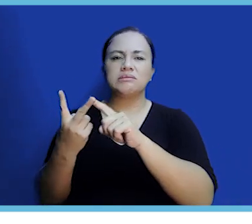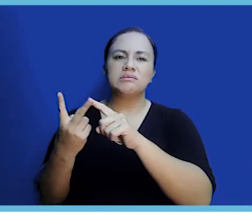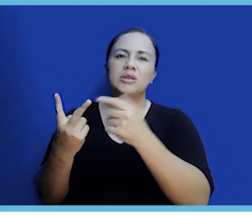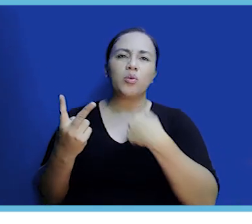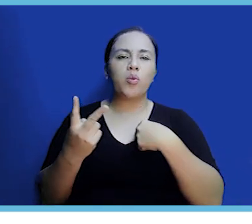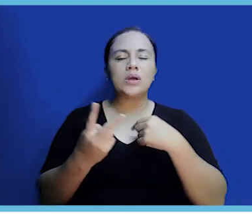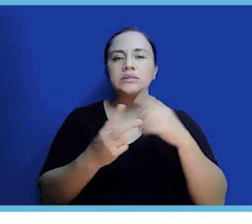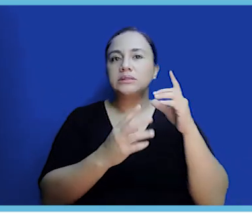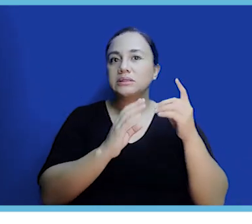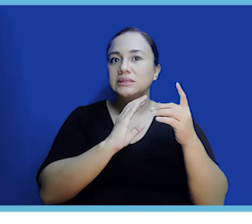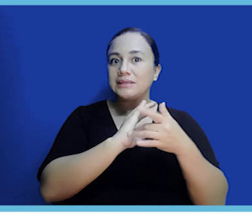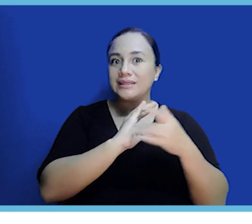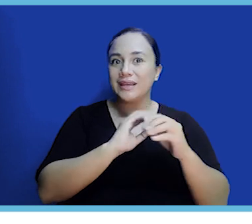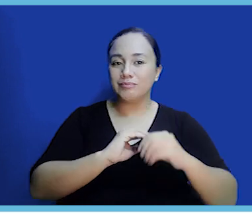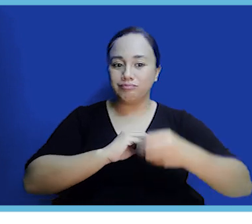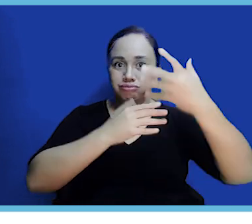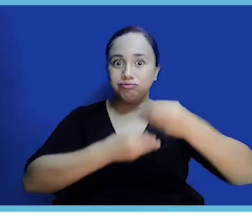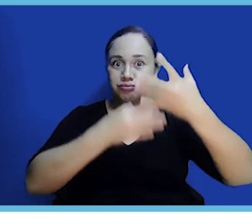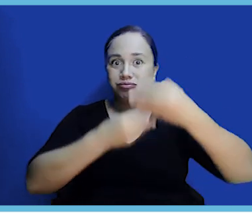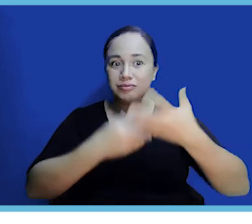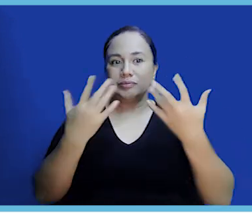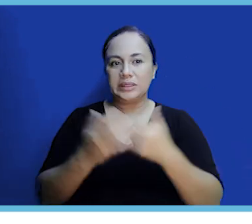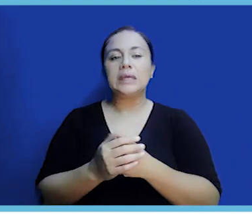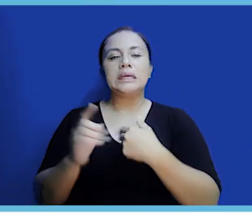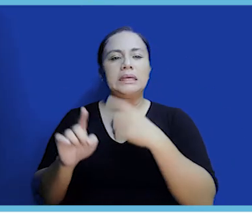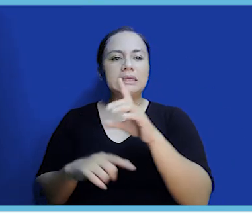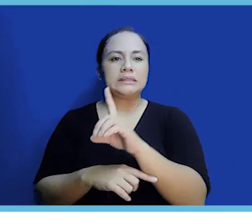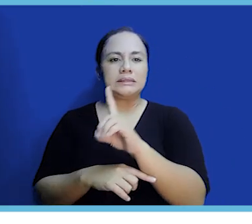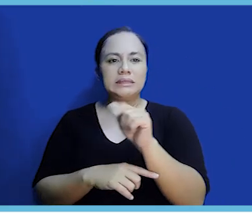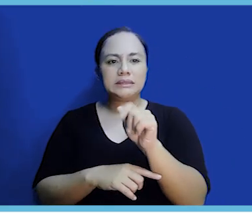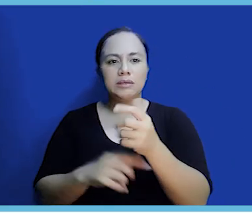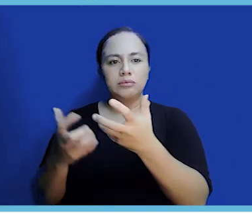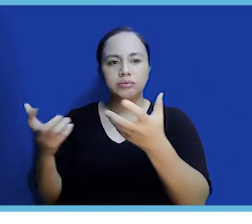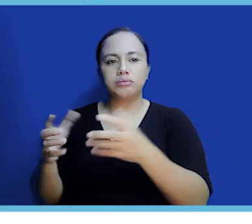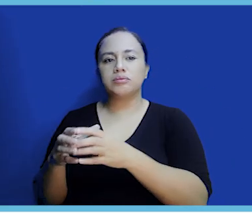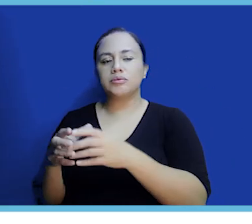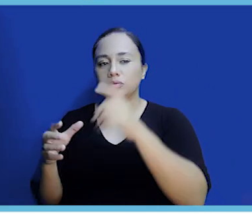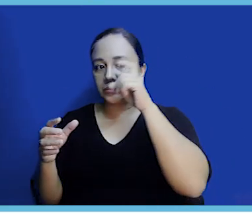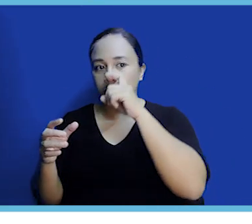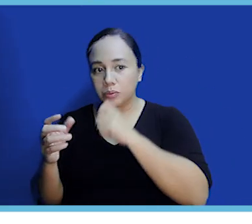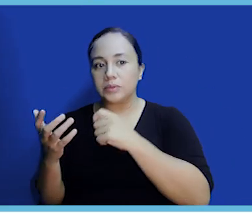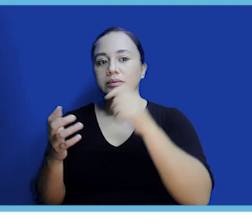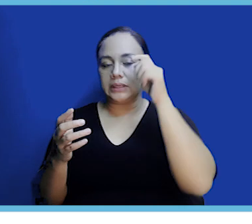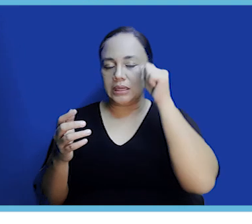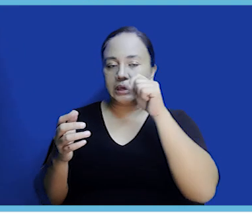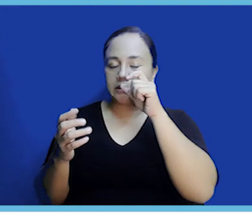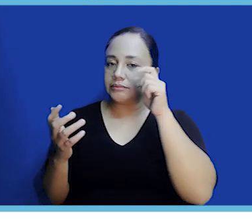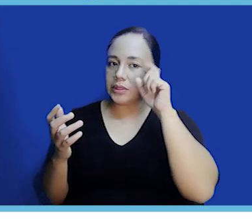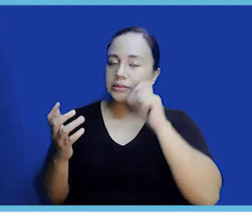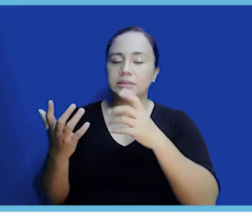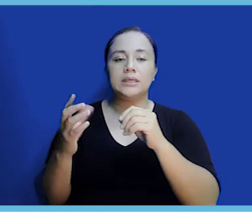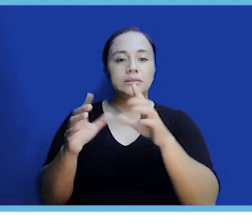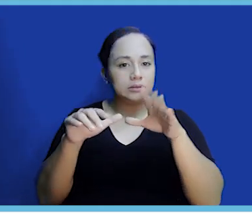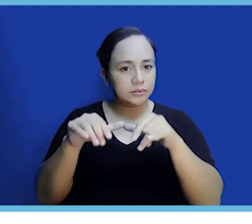in accessible digital format. 2. Data are disaggregated by sex, age, and